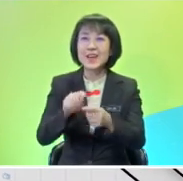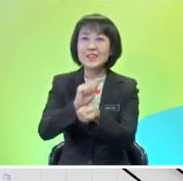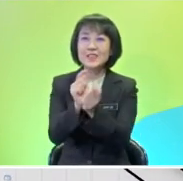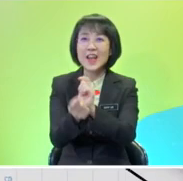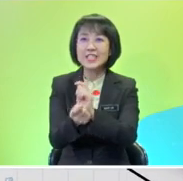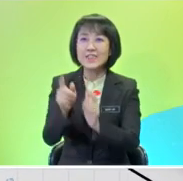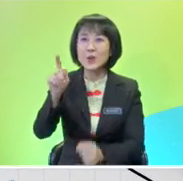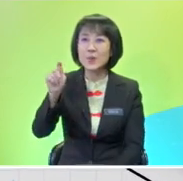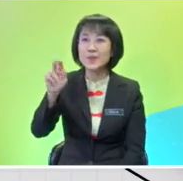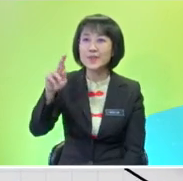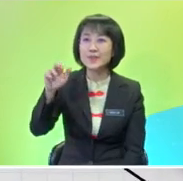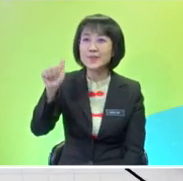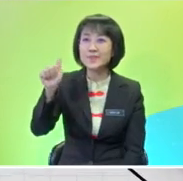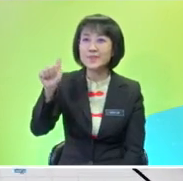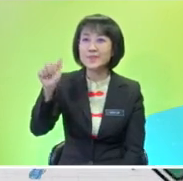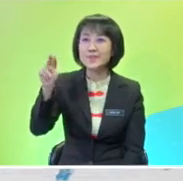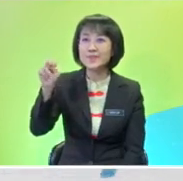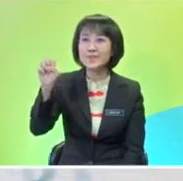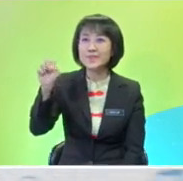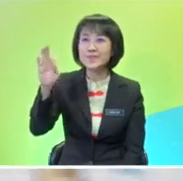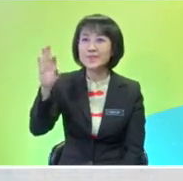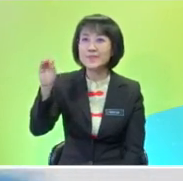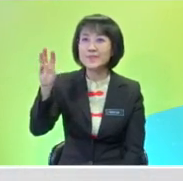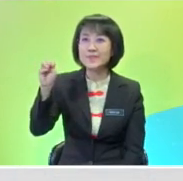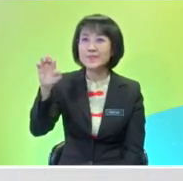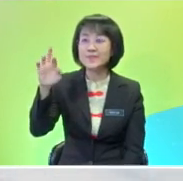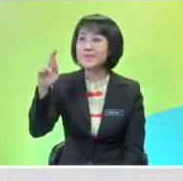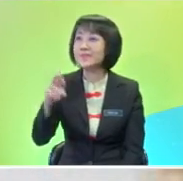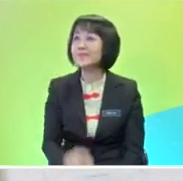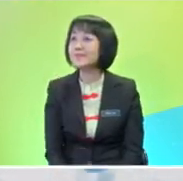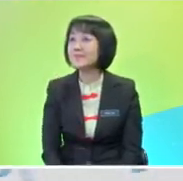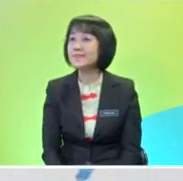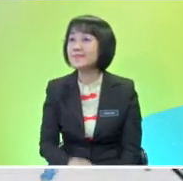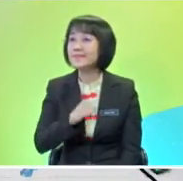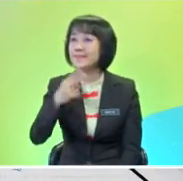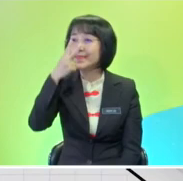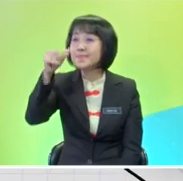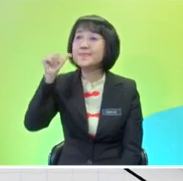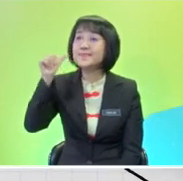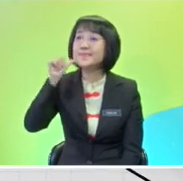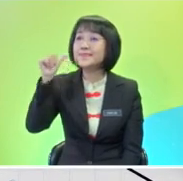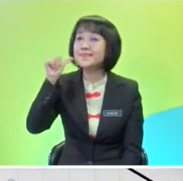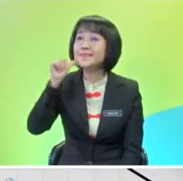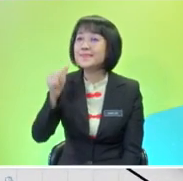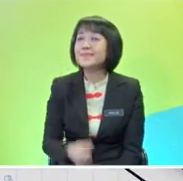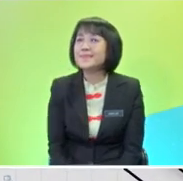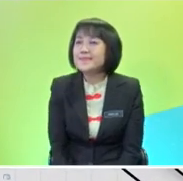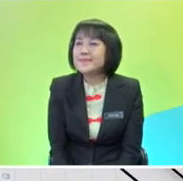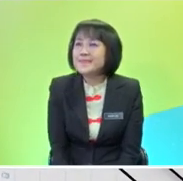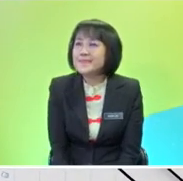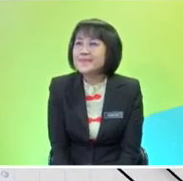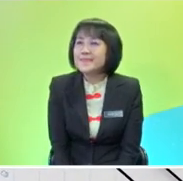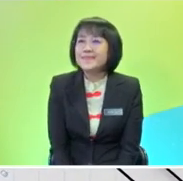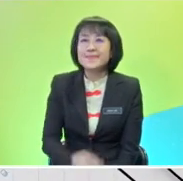their robots, Chris. Okay. Who would like to go first? Okay, I see Irene raising a hand. Irene, how about you tell us about